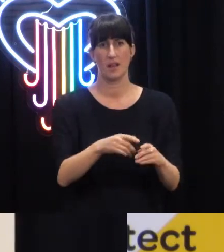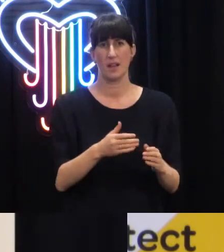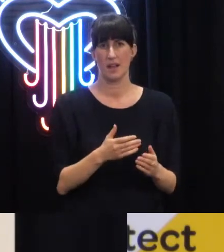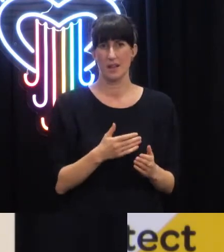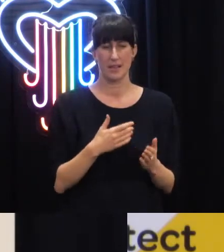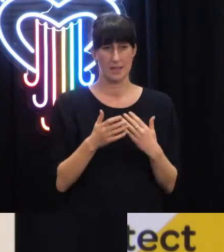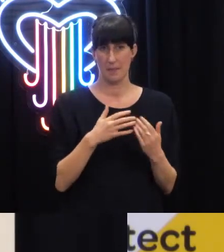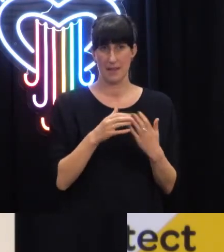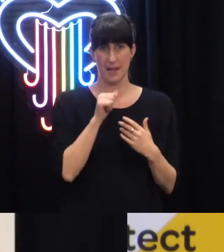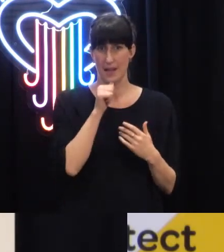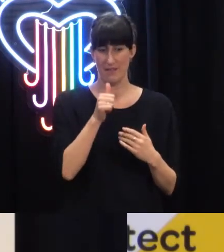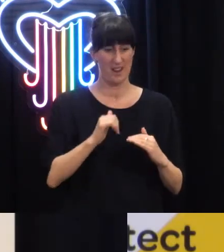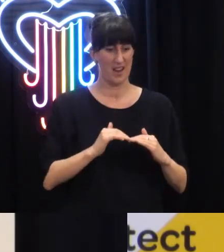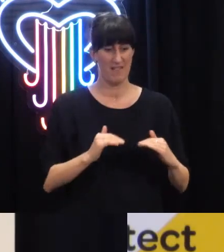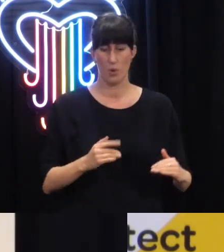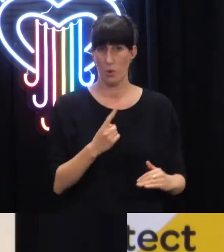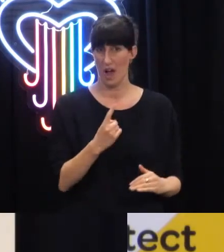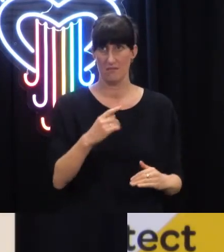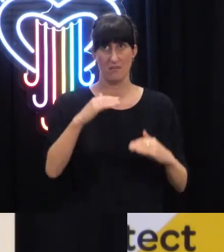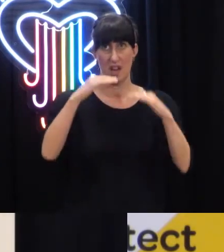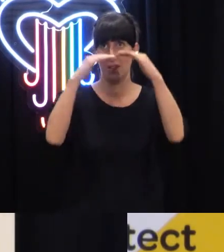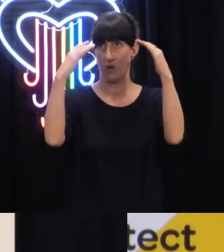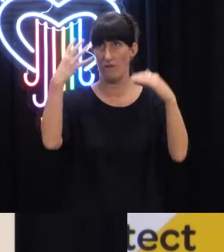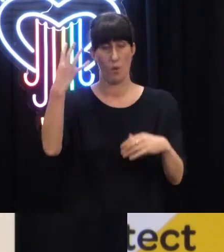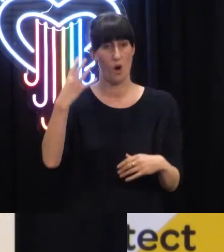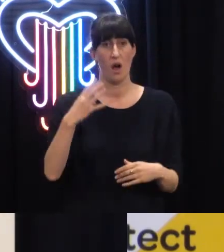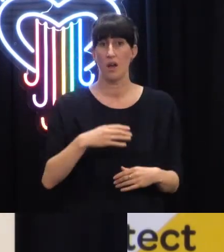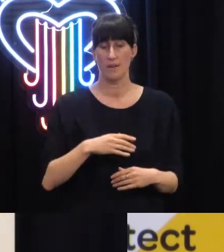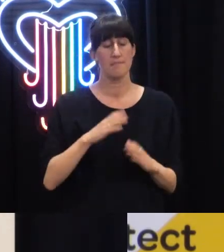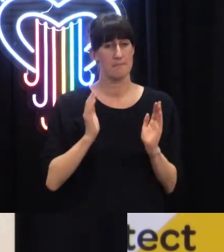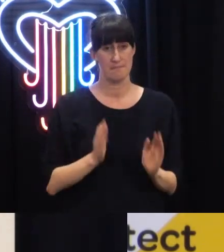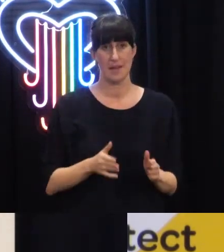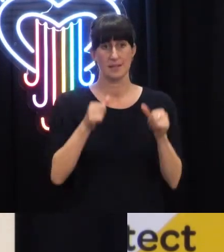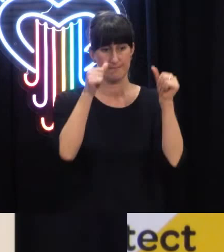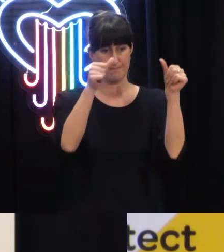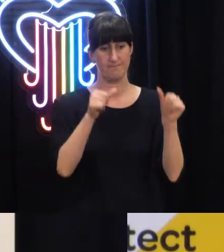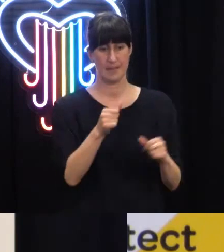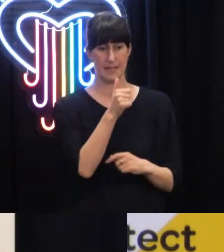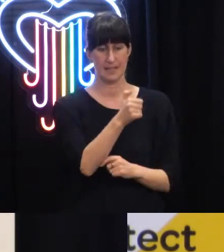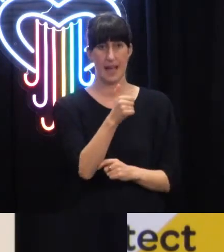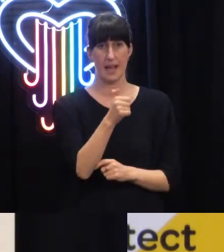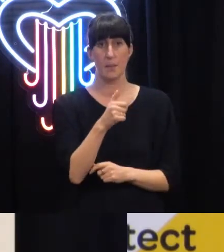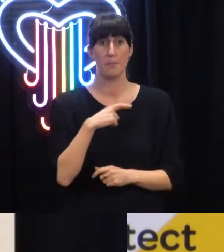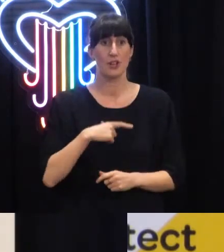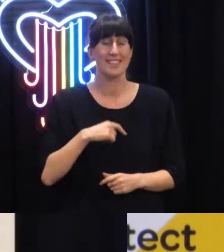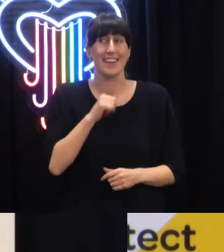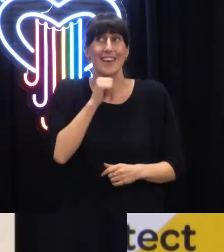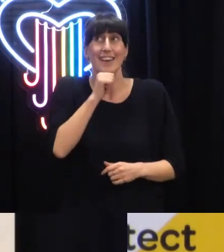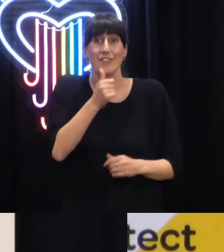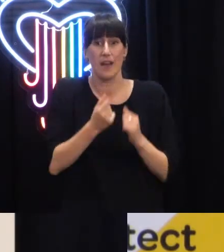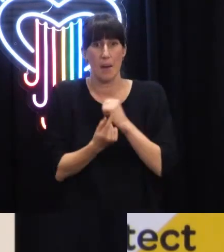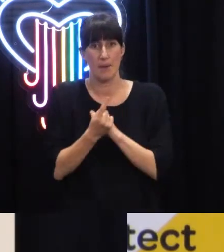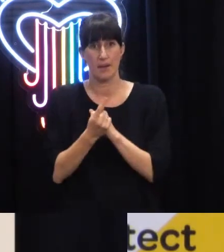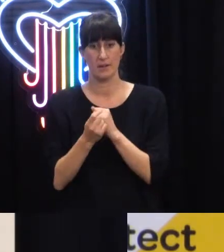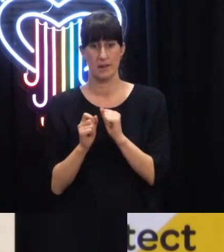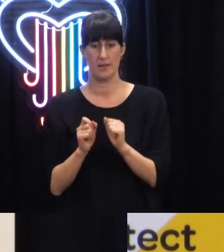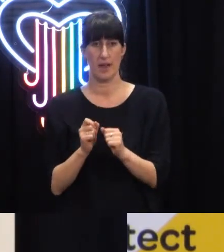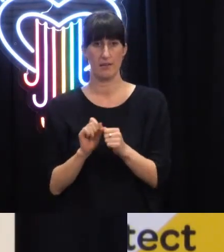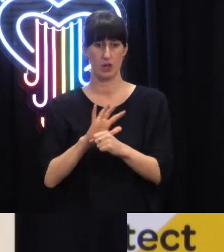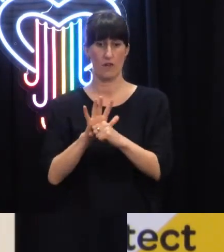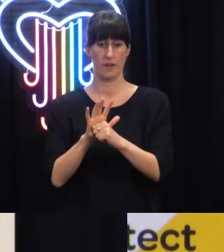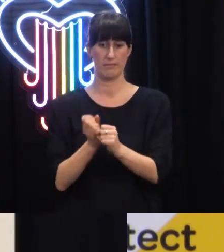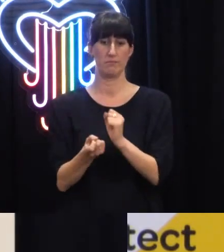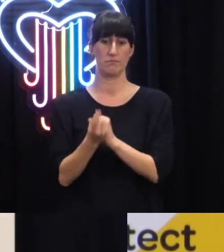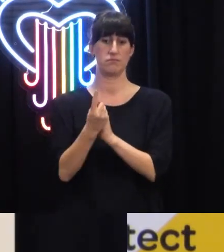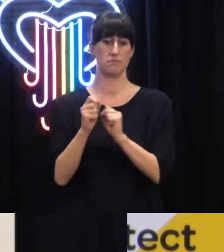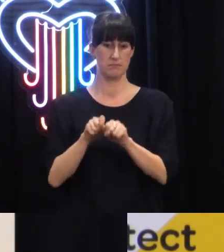the precaution you want in place if you have an outbreak to retrospectively go back and find out where your contacts are. So that continues. And that's been part of the